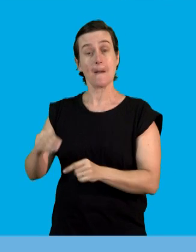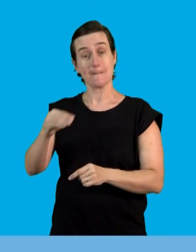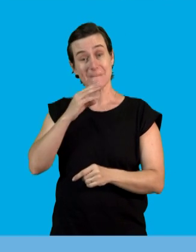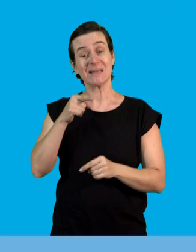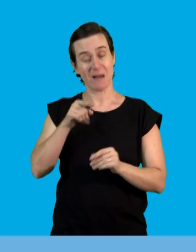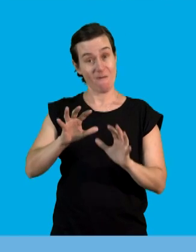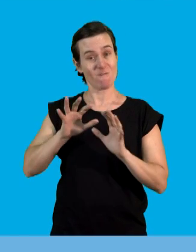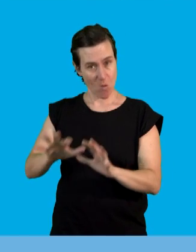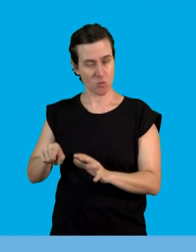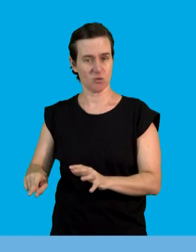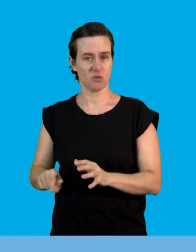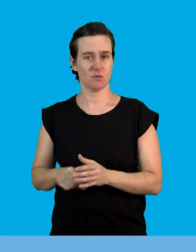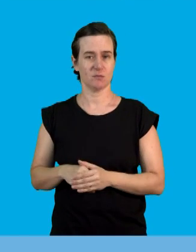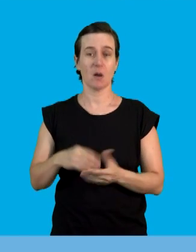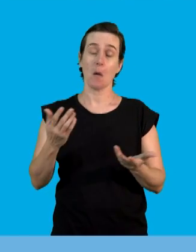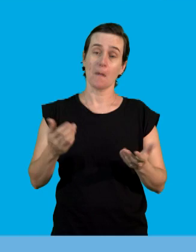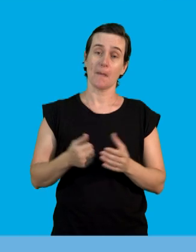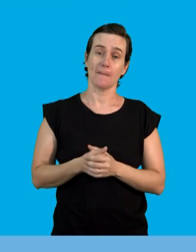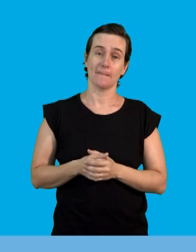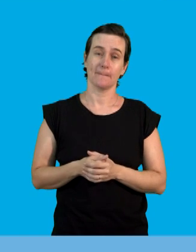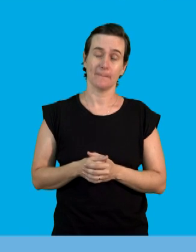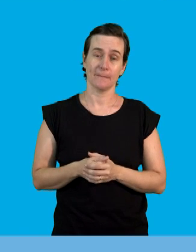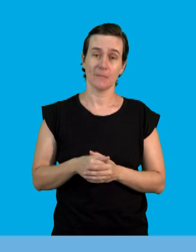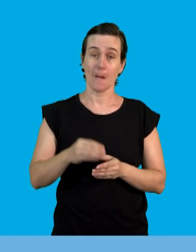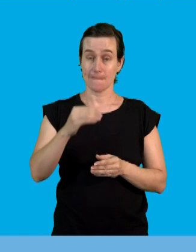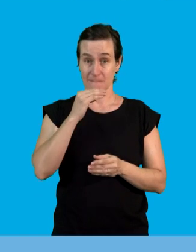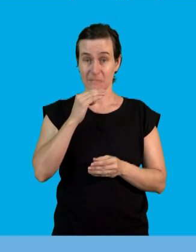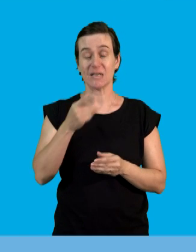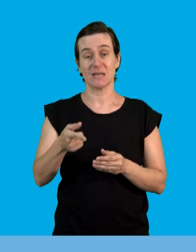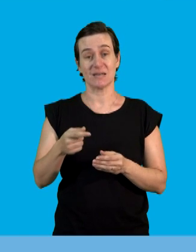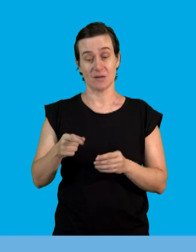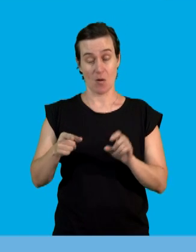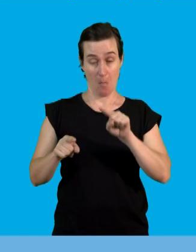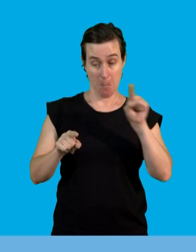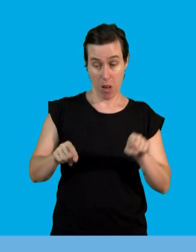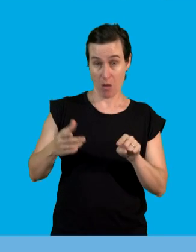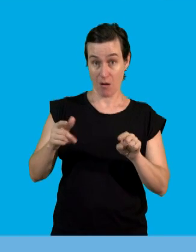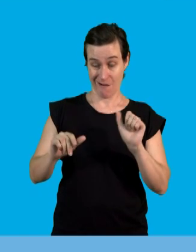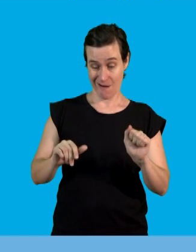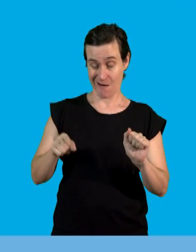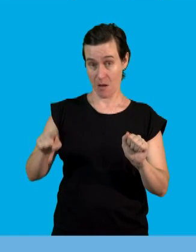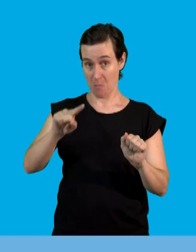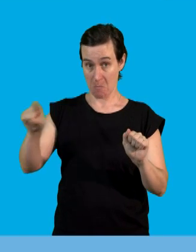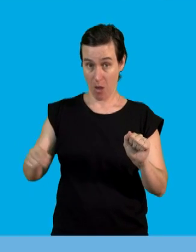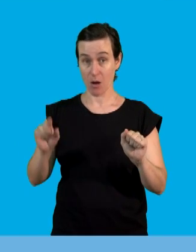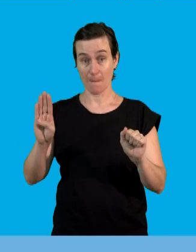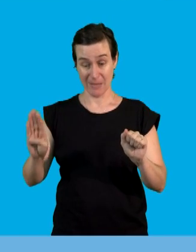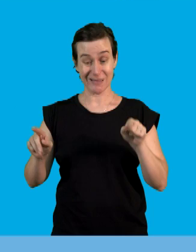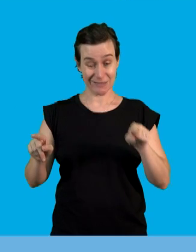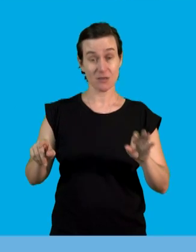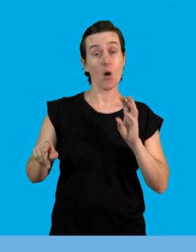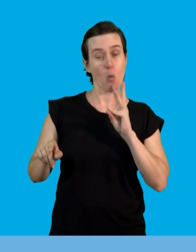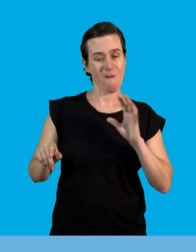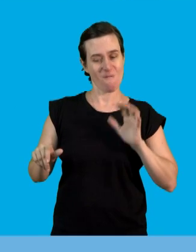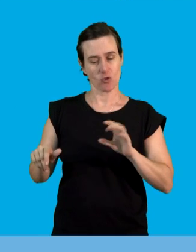one. All we know is that these two blocks are going to exert a certain amount of force onto each other. So block A will exert a force on block